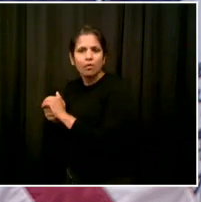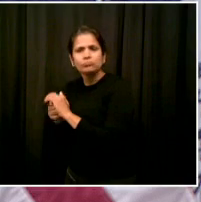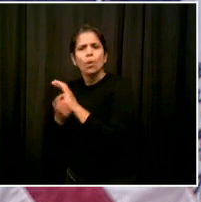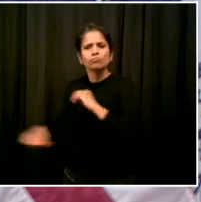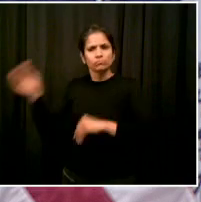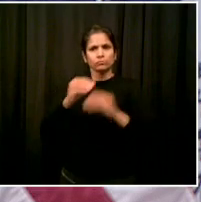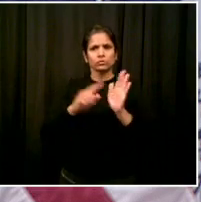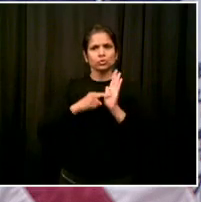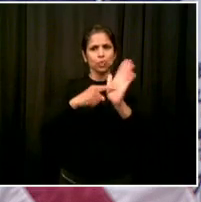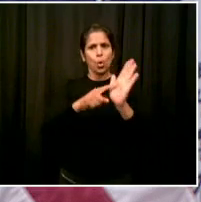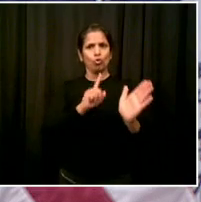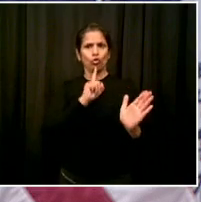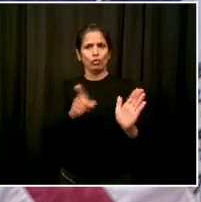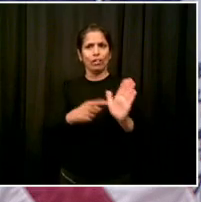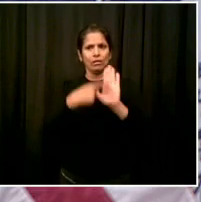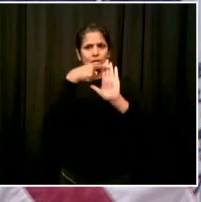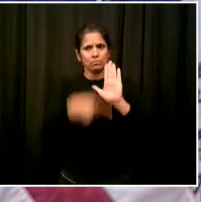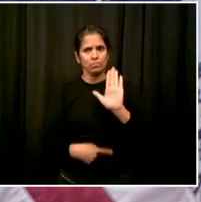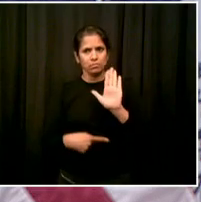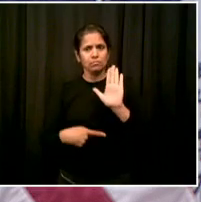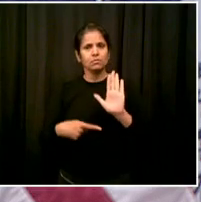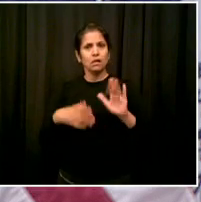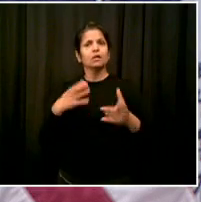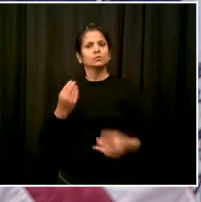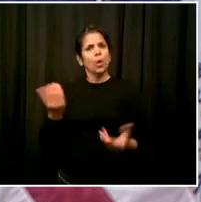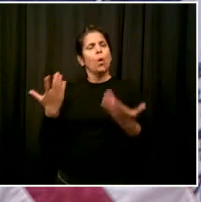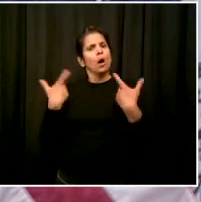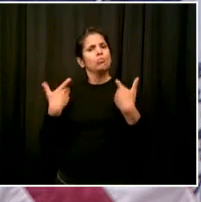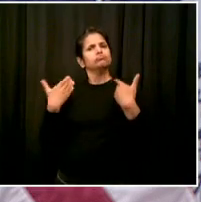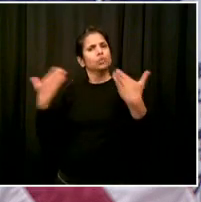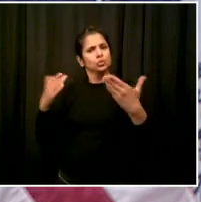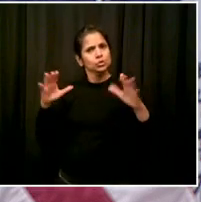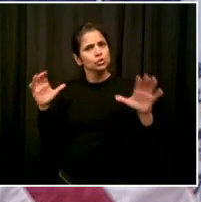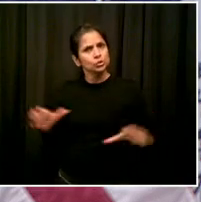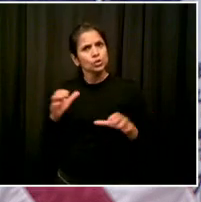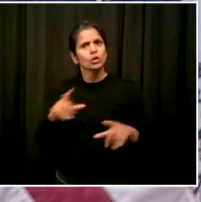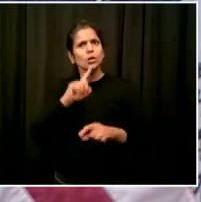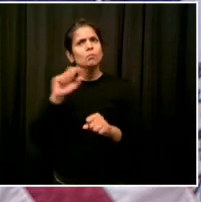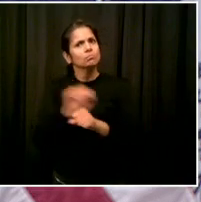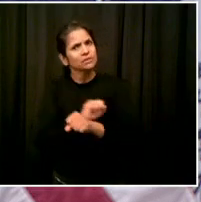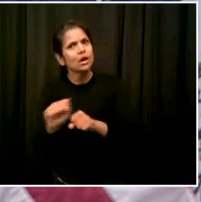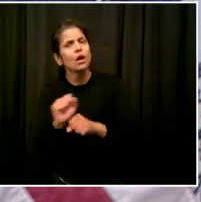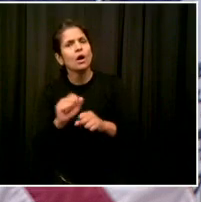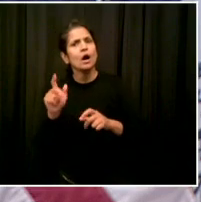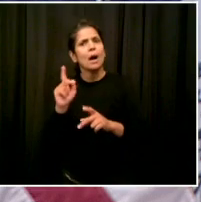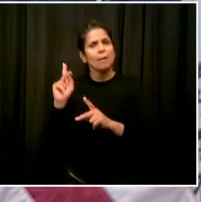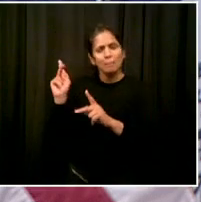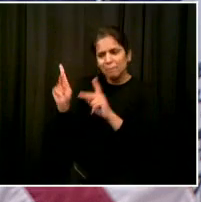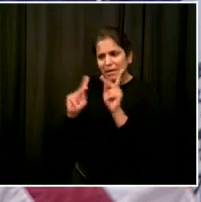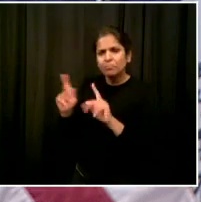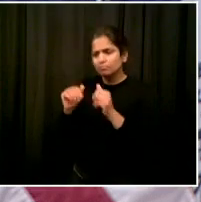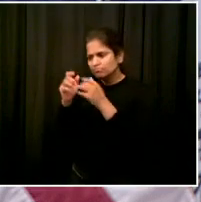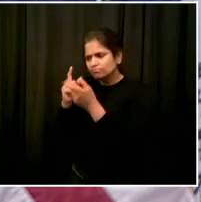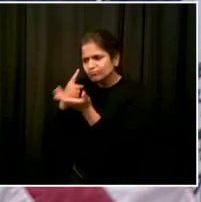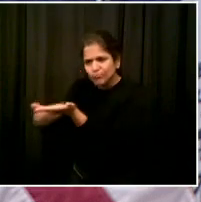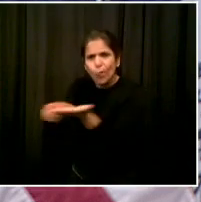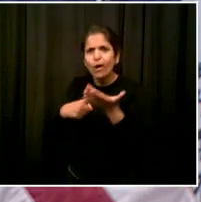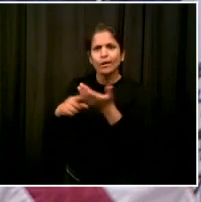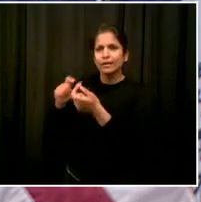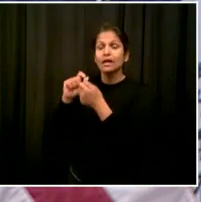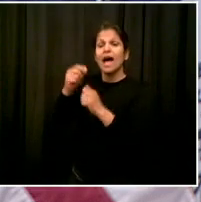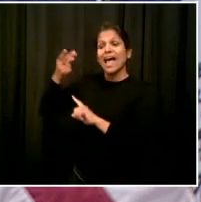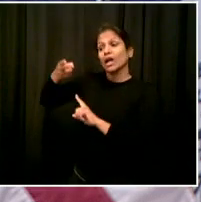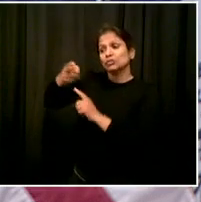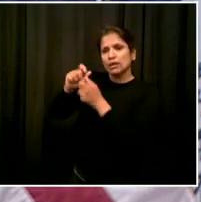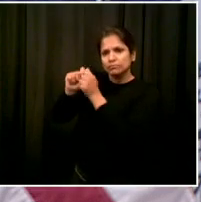and tangible work of changing what we do in this city, redistributing wealth in this city, changing policies